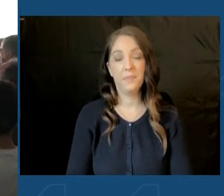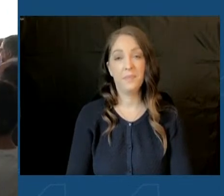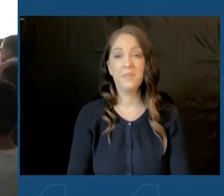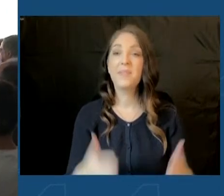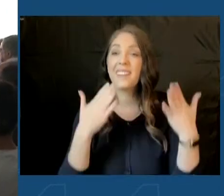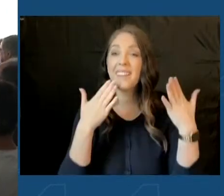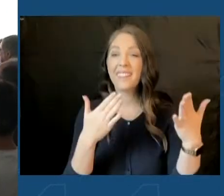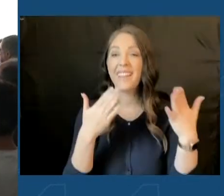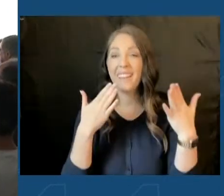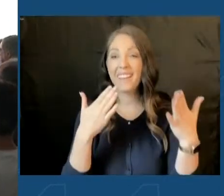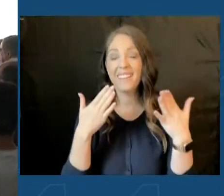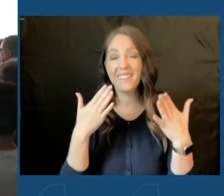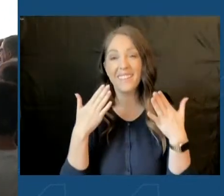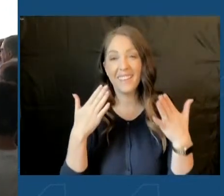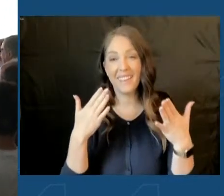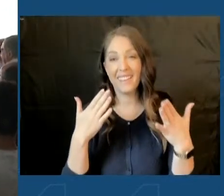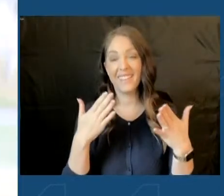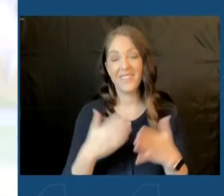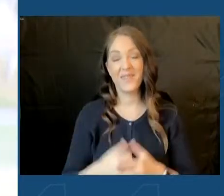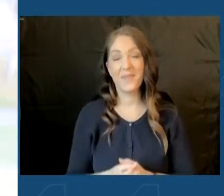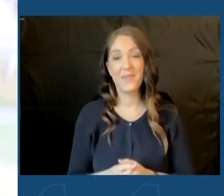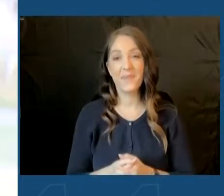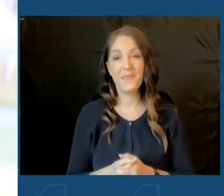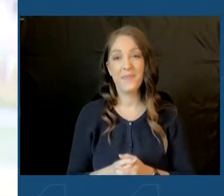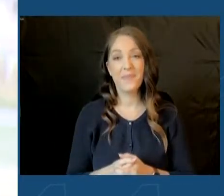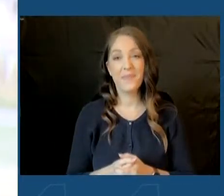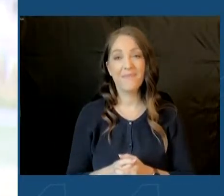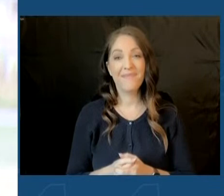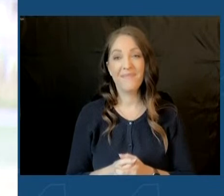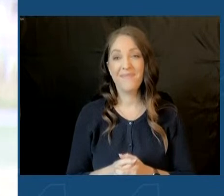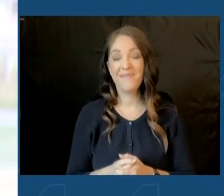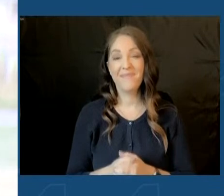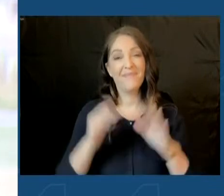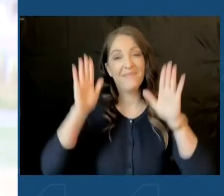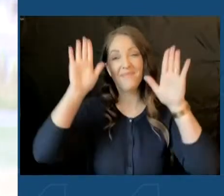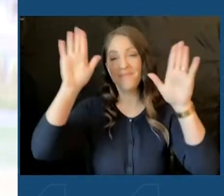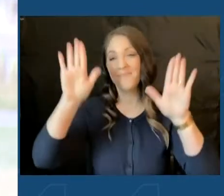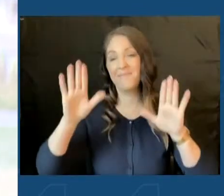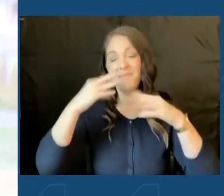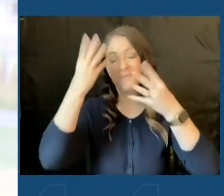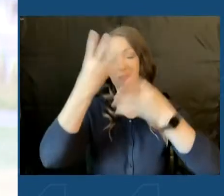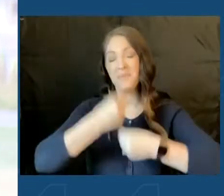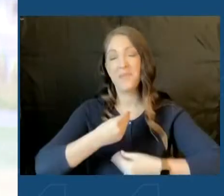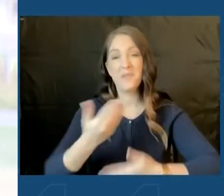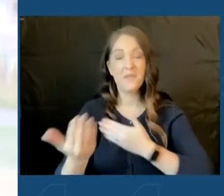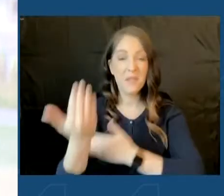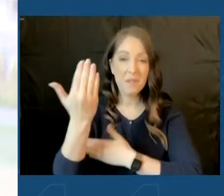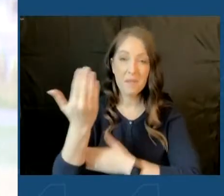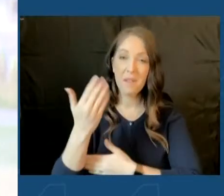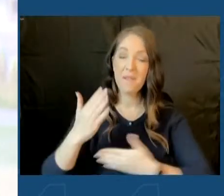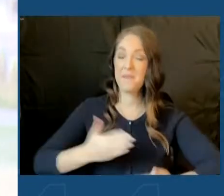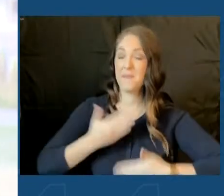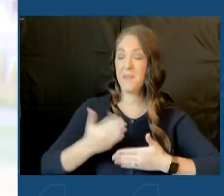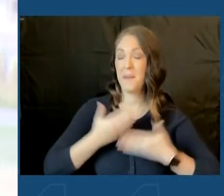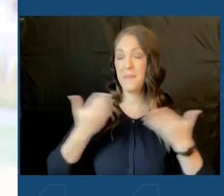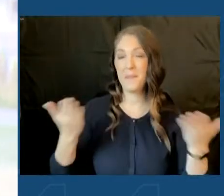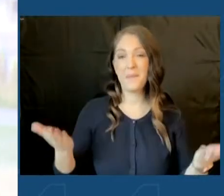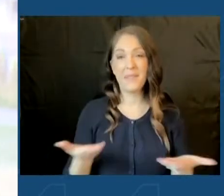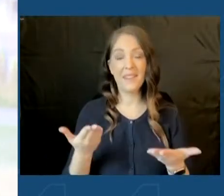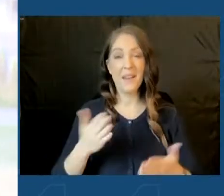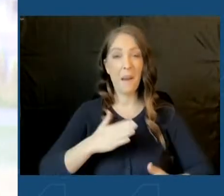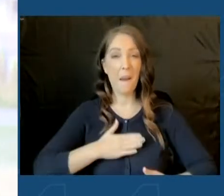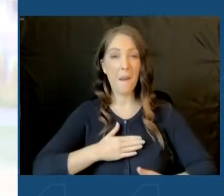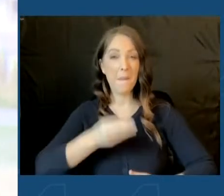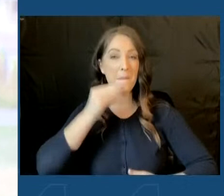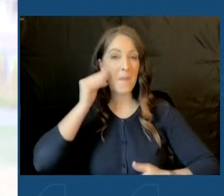Thank you, and what a glorious morning this is. So delighted to be back here in my